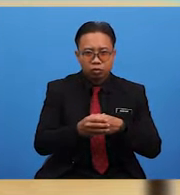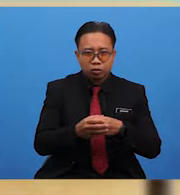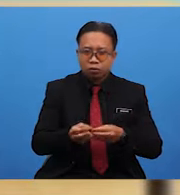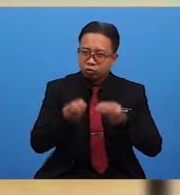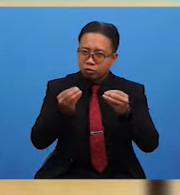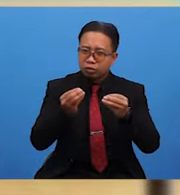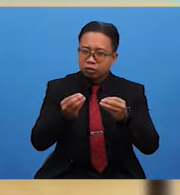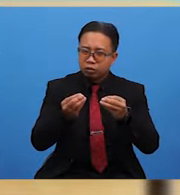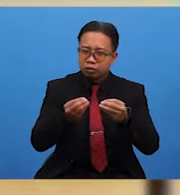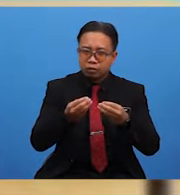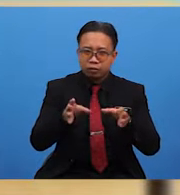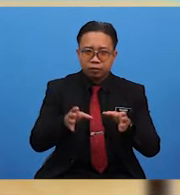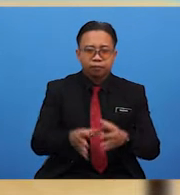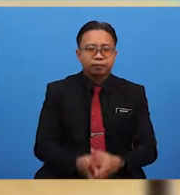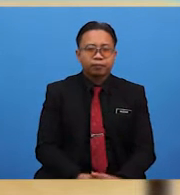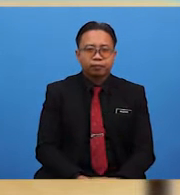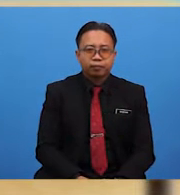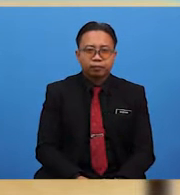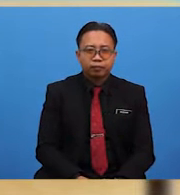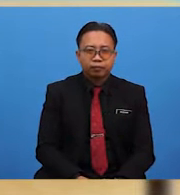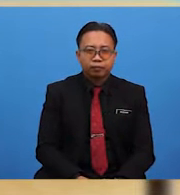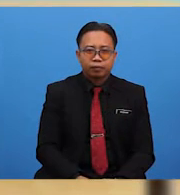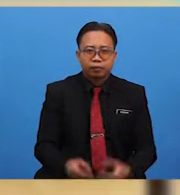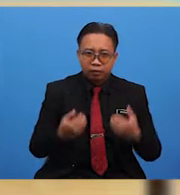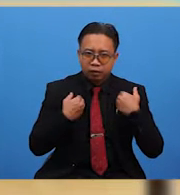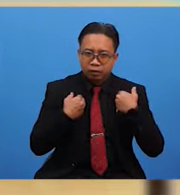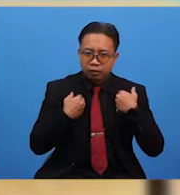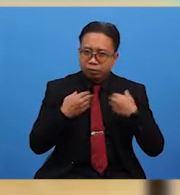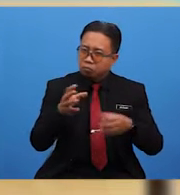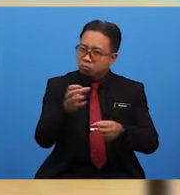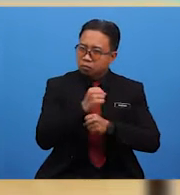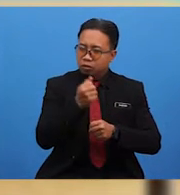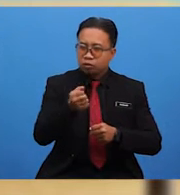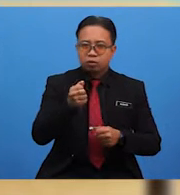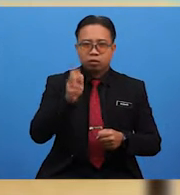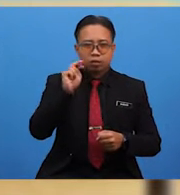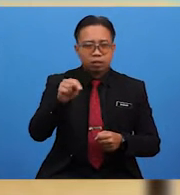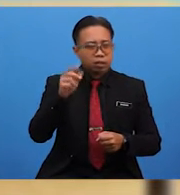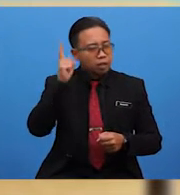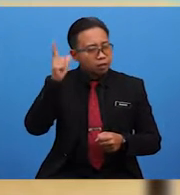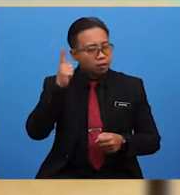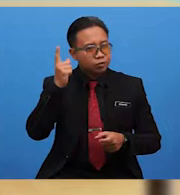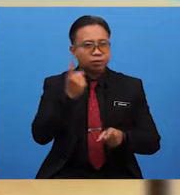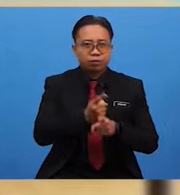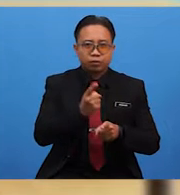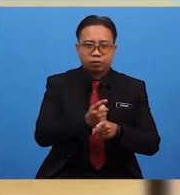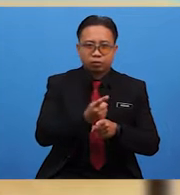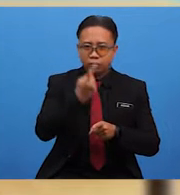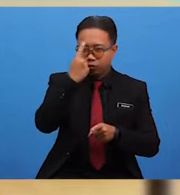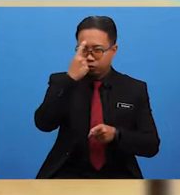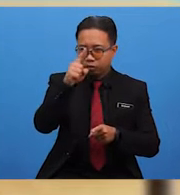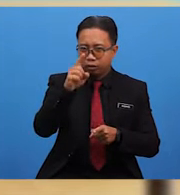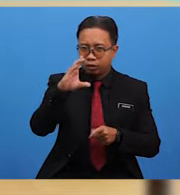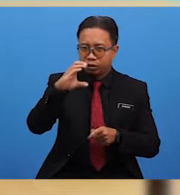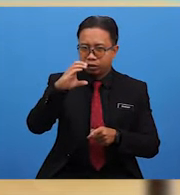are provided for you. However, there is a catch. You need to listen carefully for the